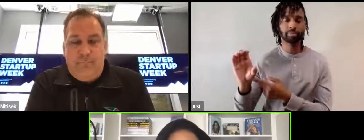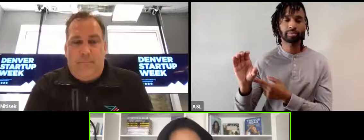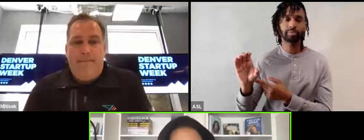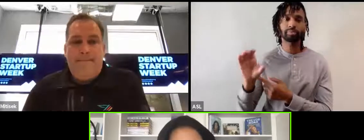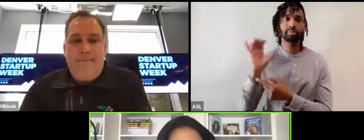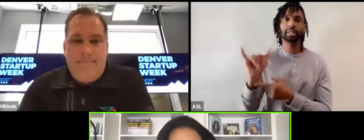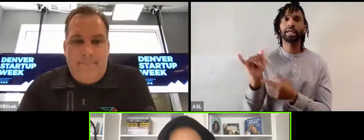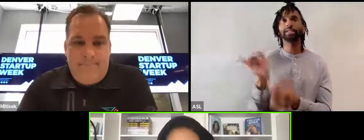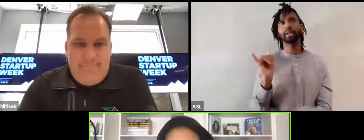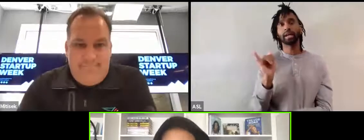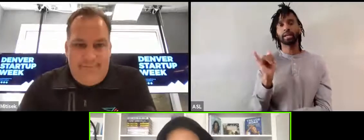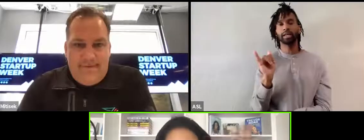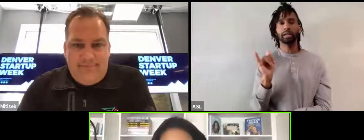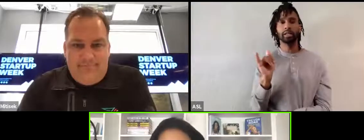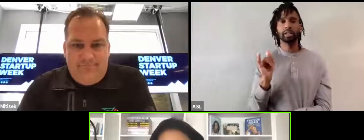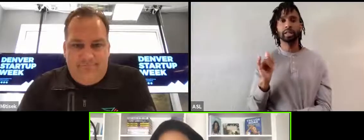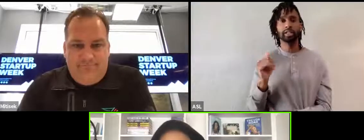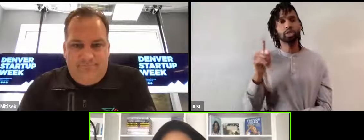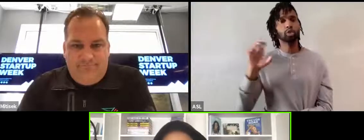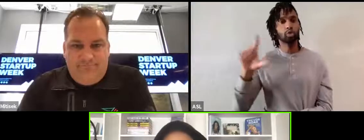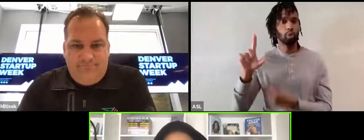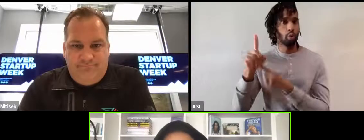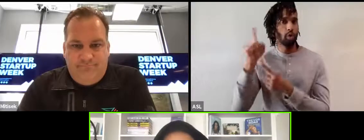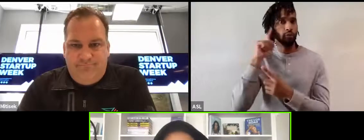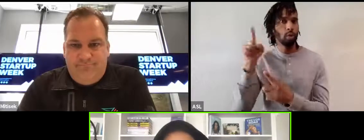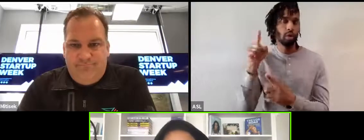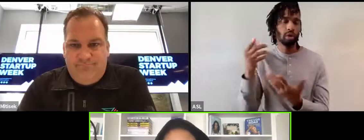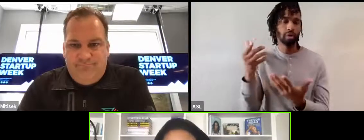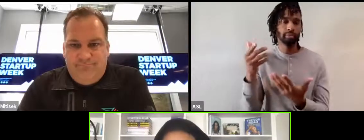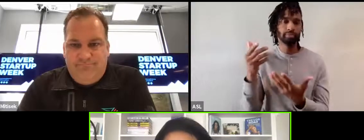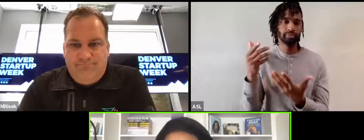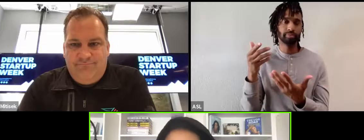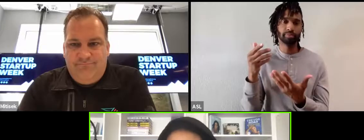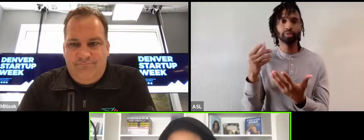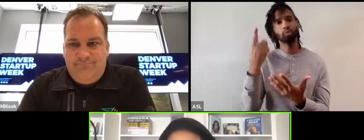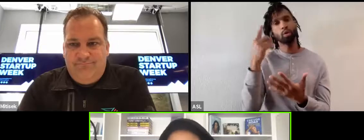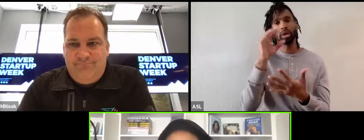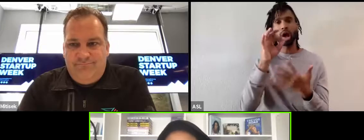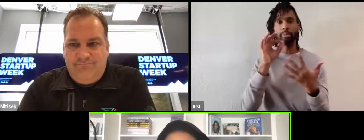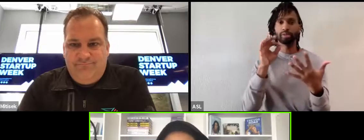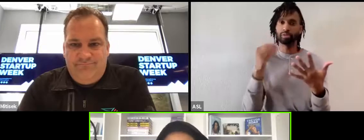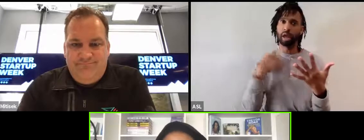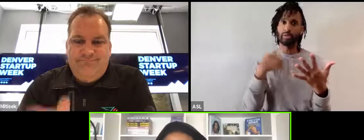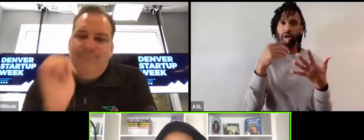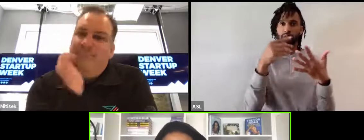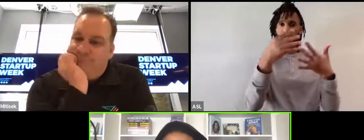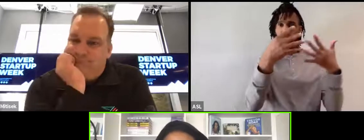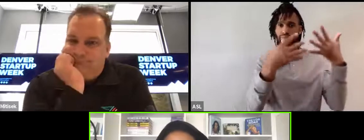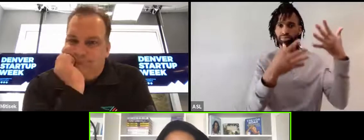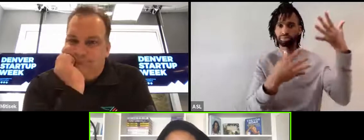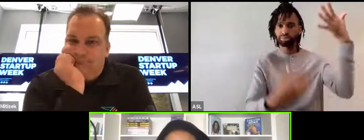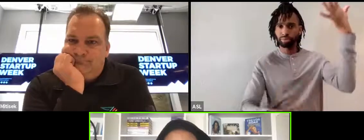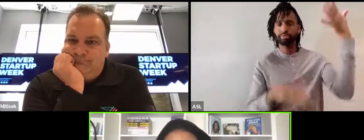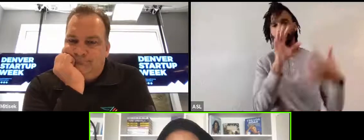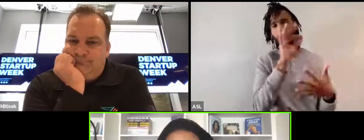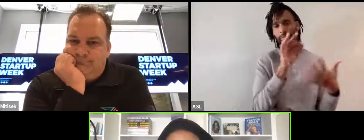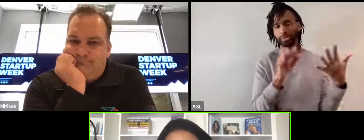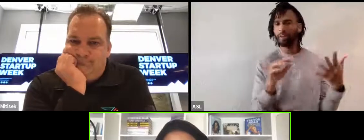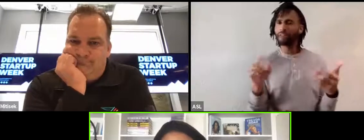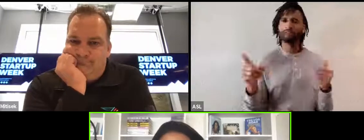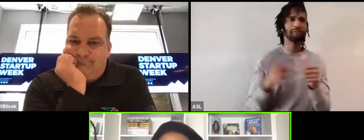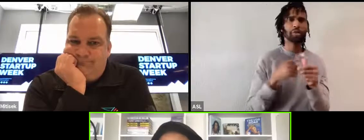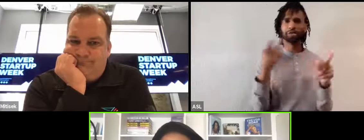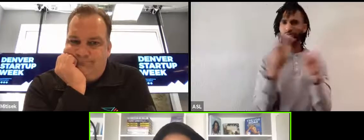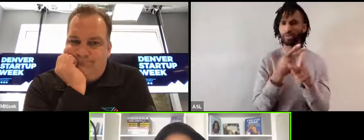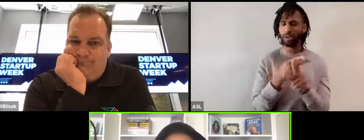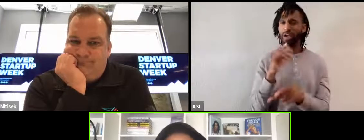is just a mechanism, a tool, one option of many. And so first figure out if you want to be a VC.